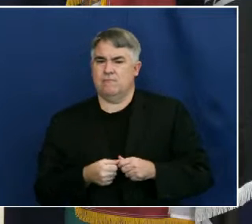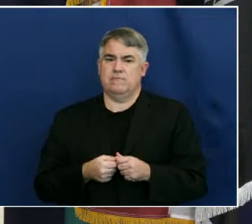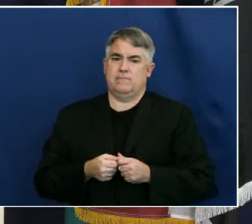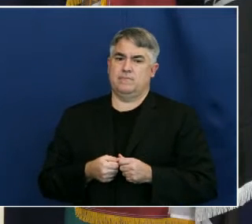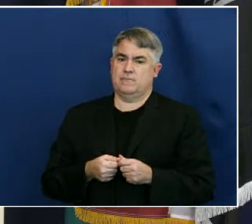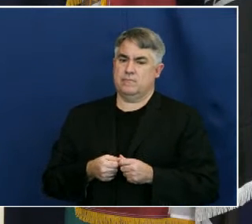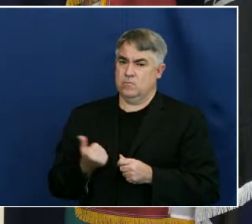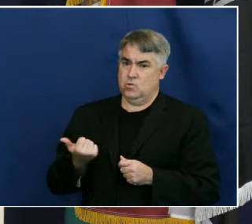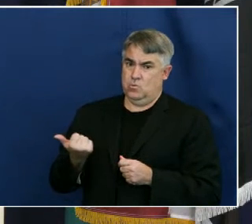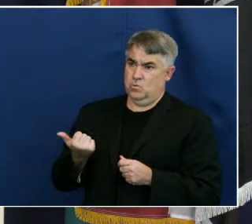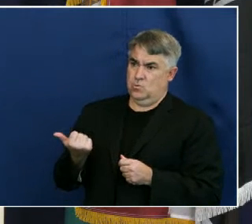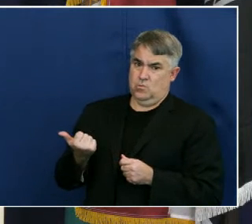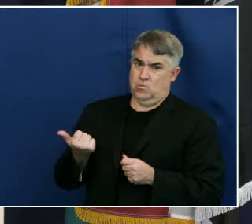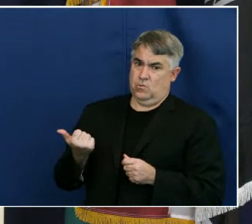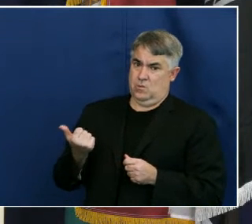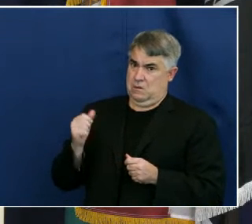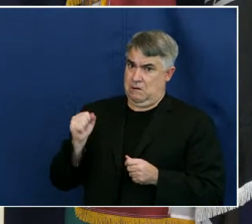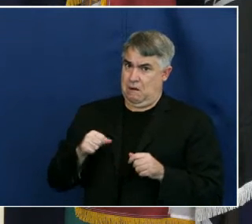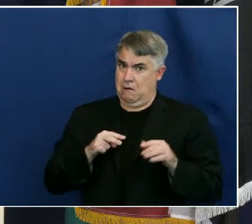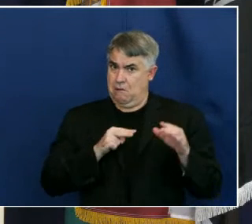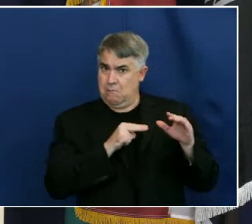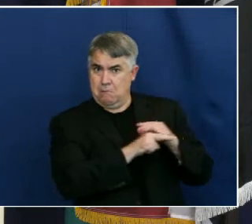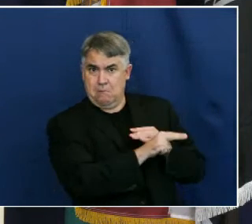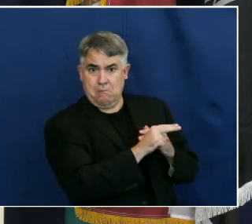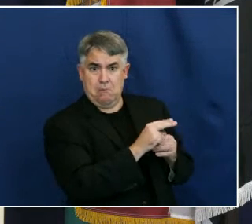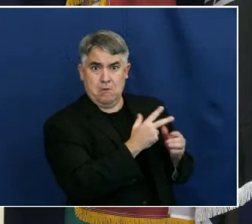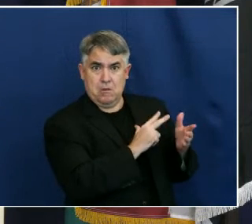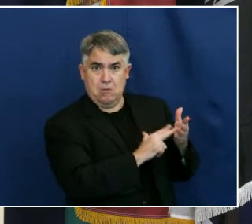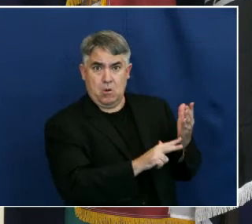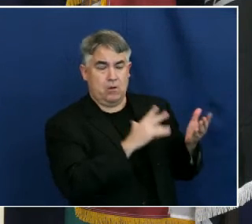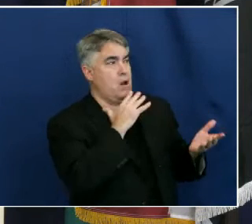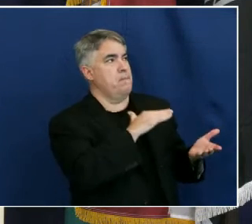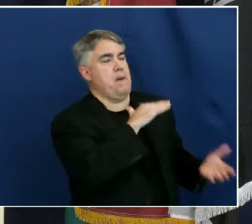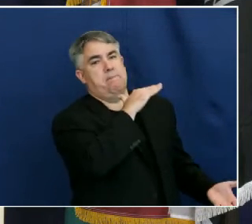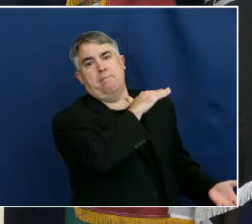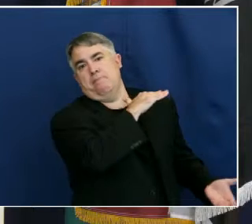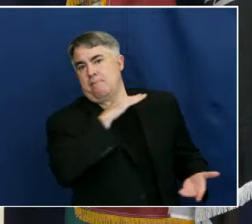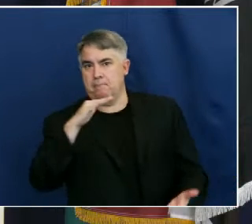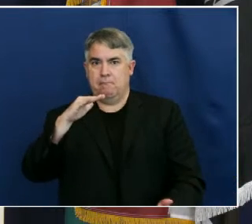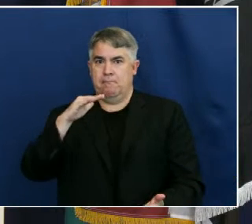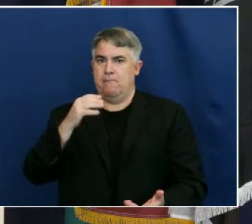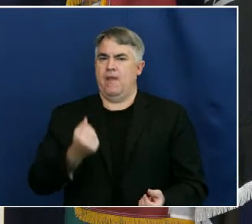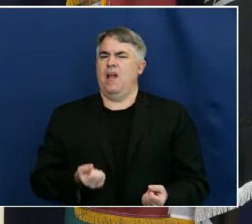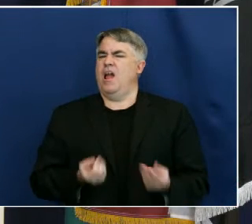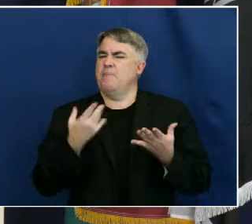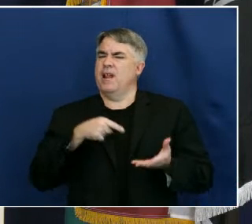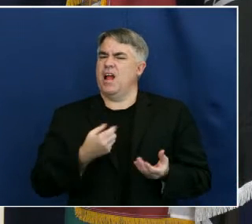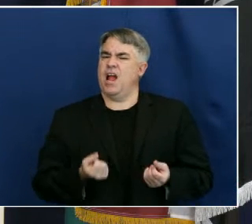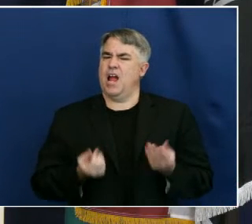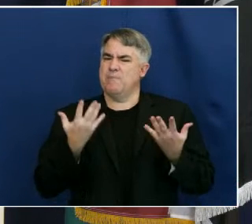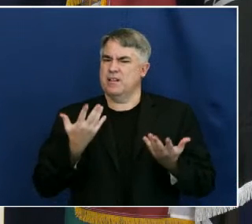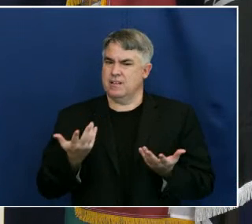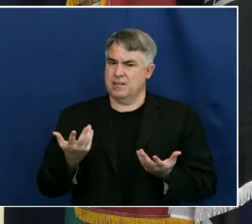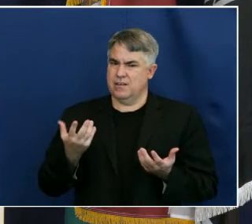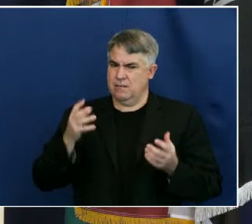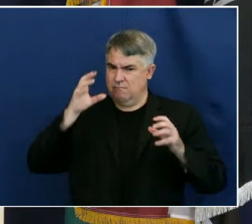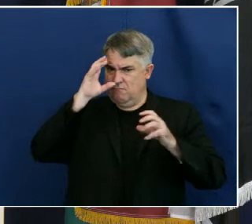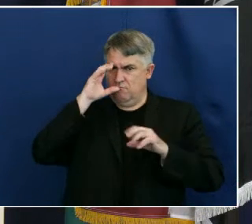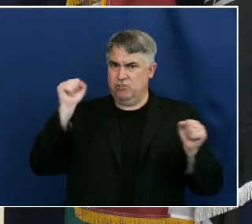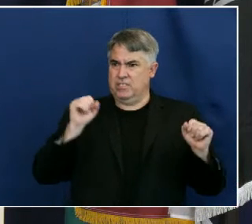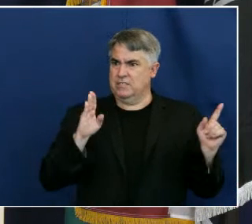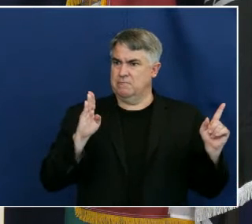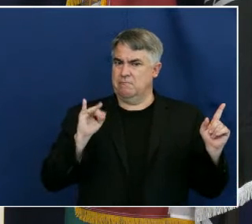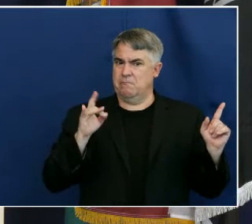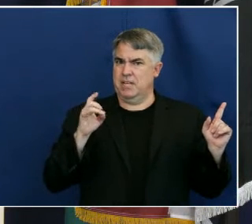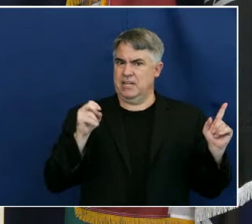those 3-week look-aheads in terms of supply that the Biden administration has said that they're providing states and territories? So